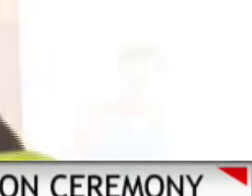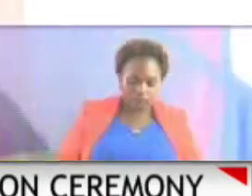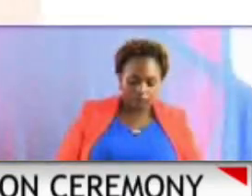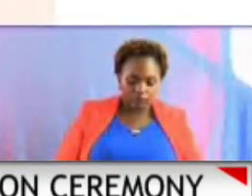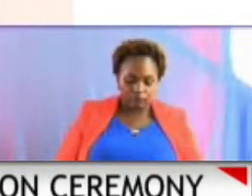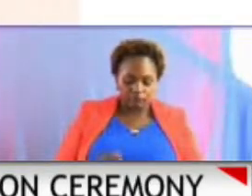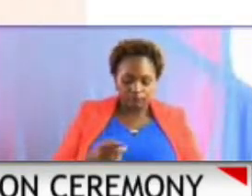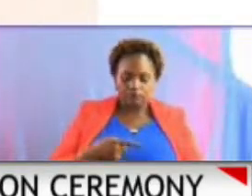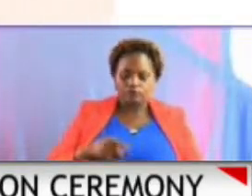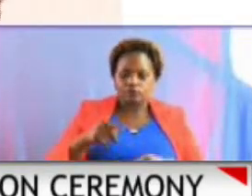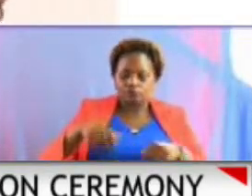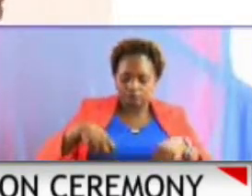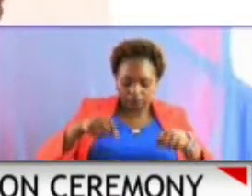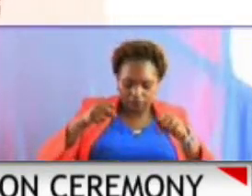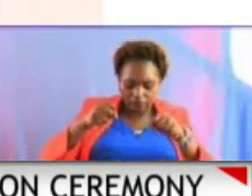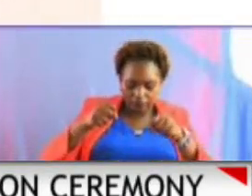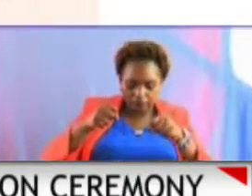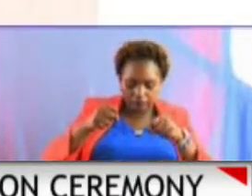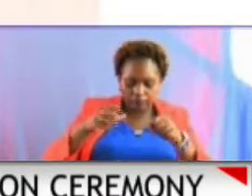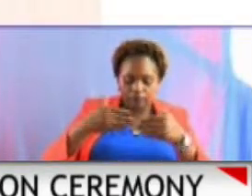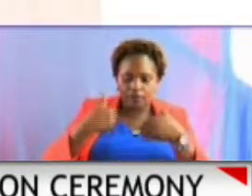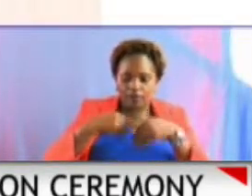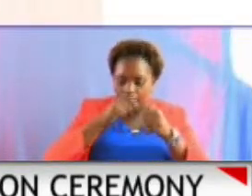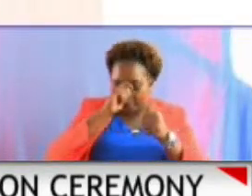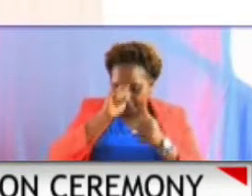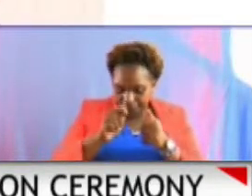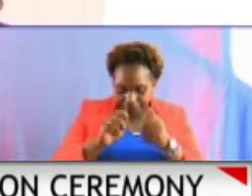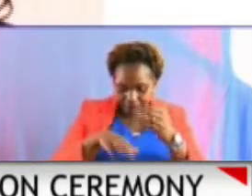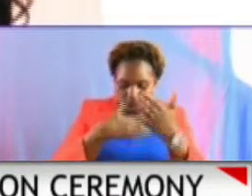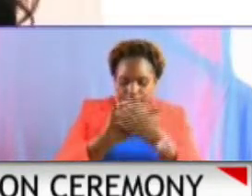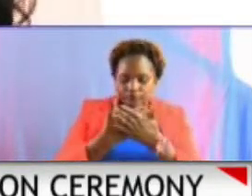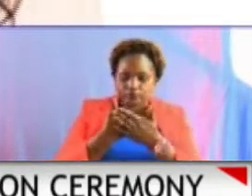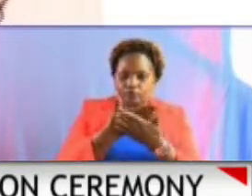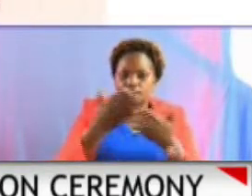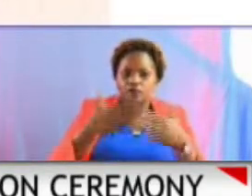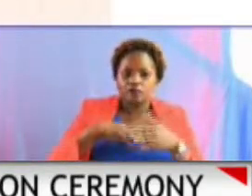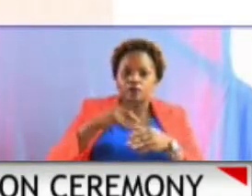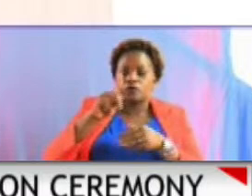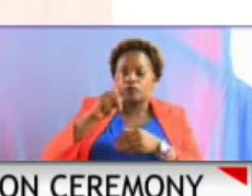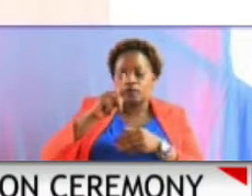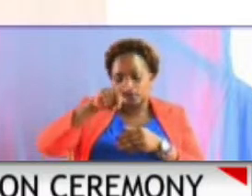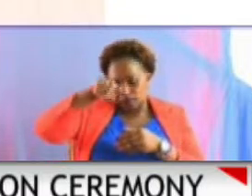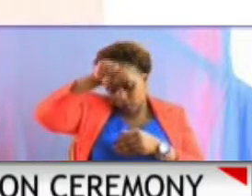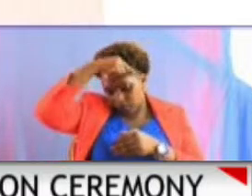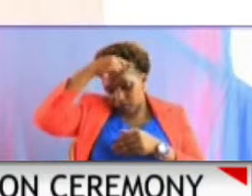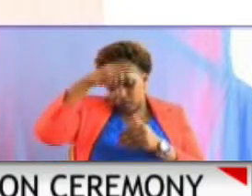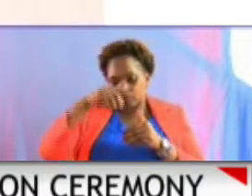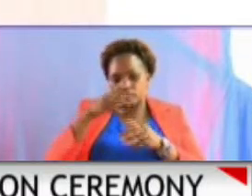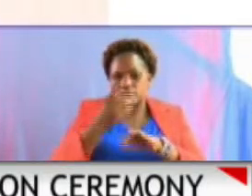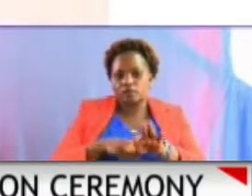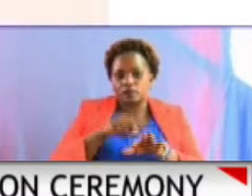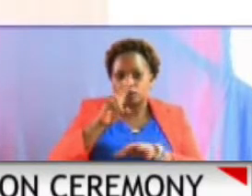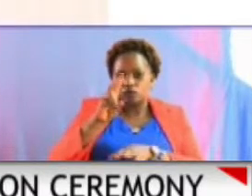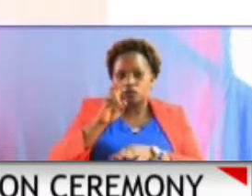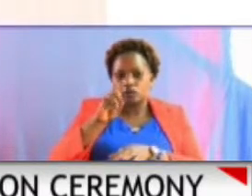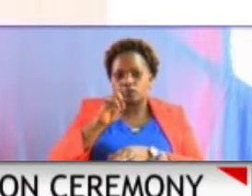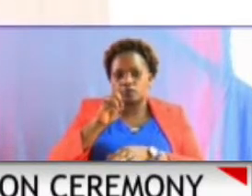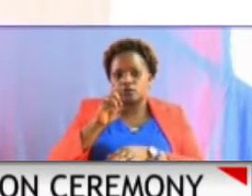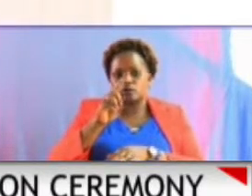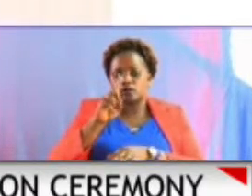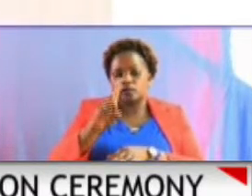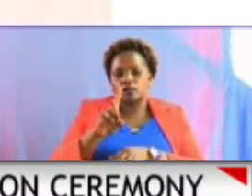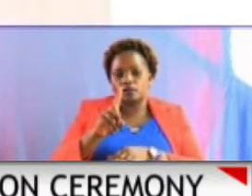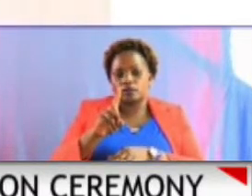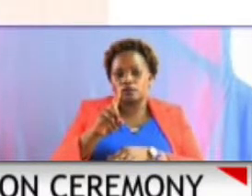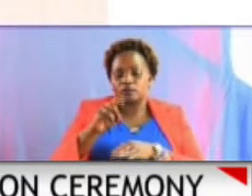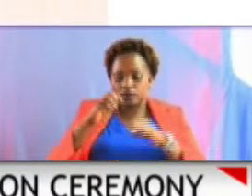Mr. Chancellor, sir, I have the honor to present the following one graduate who during the